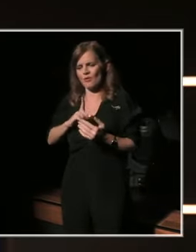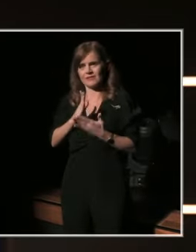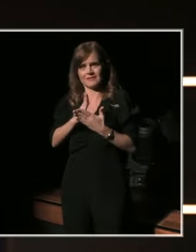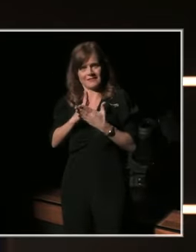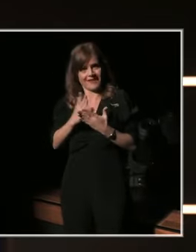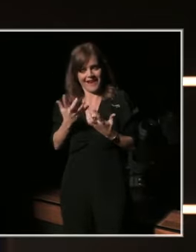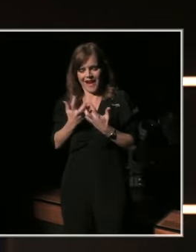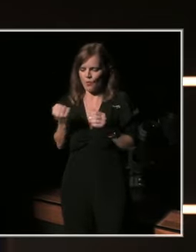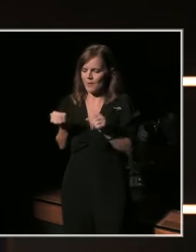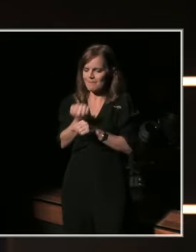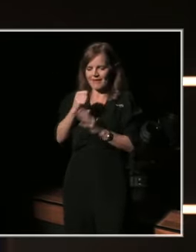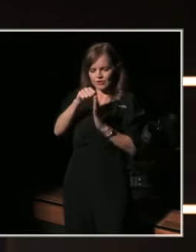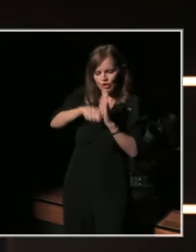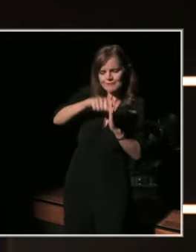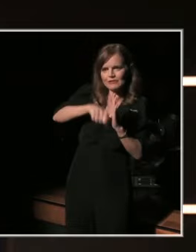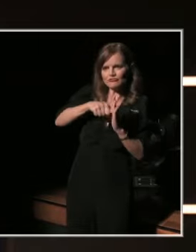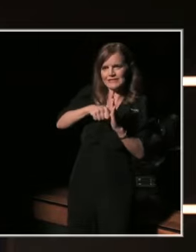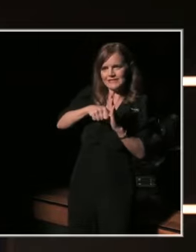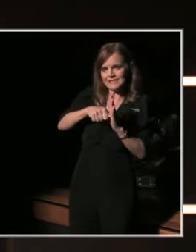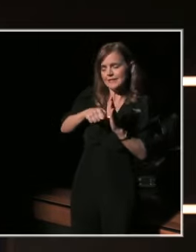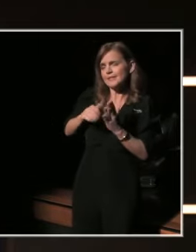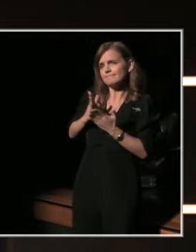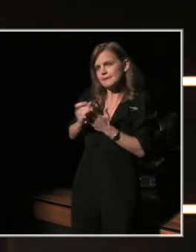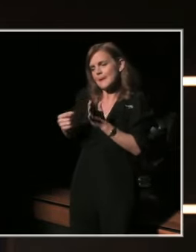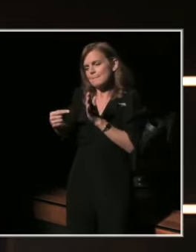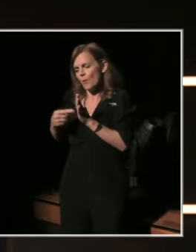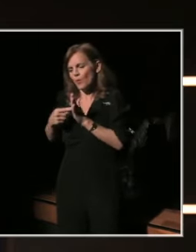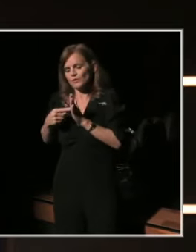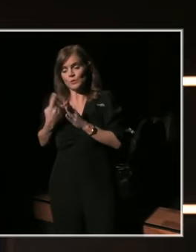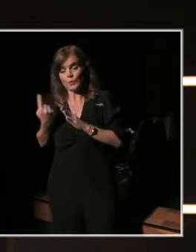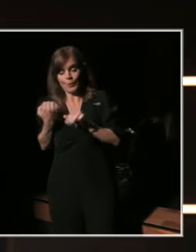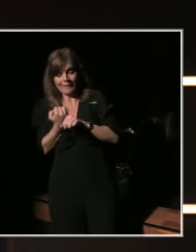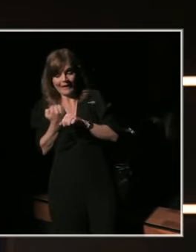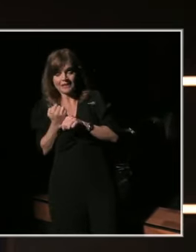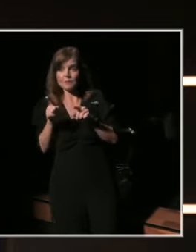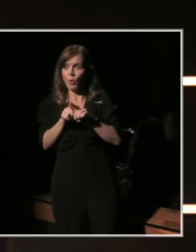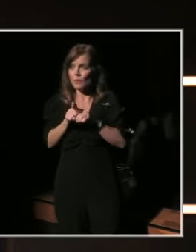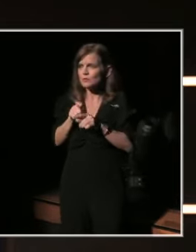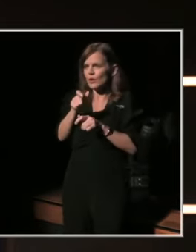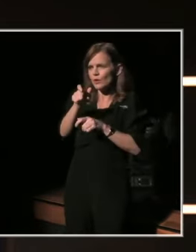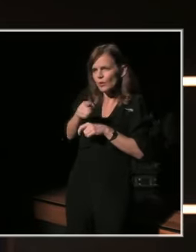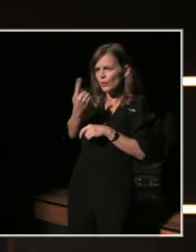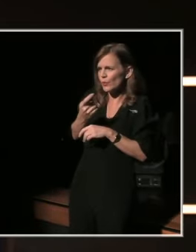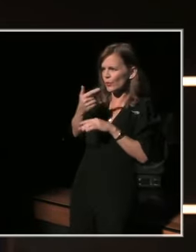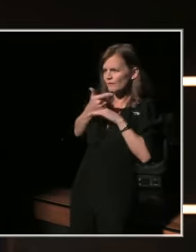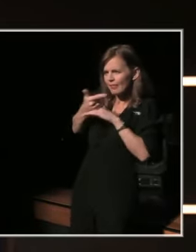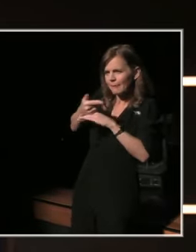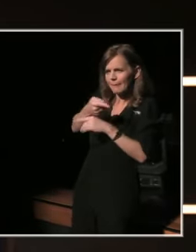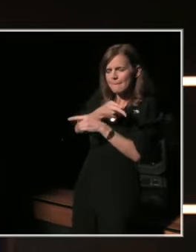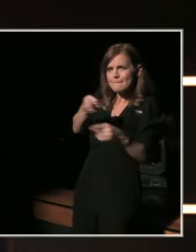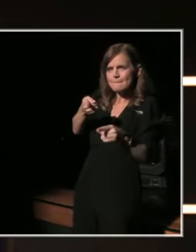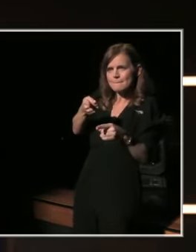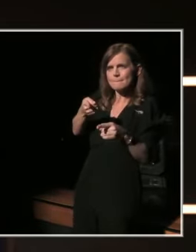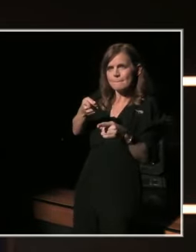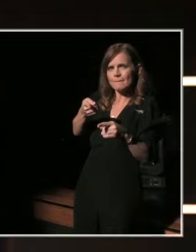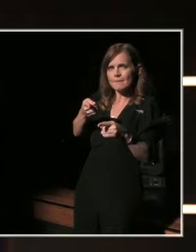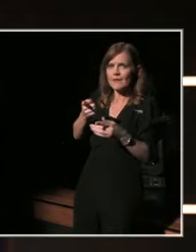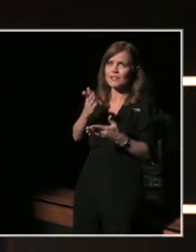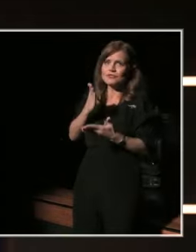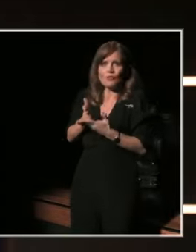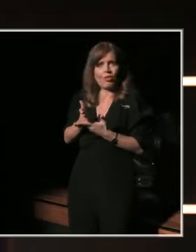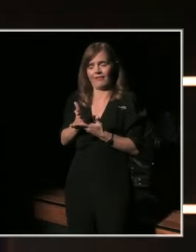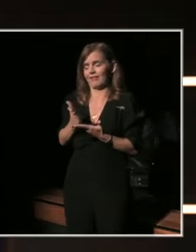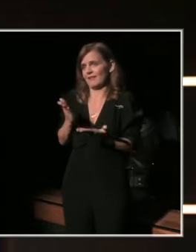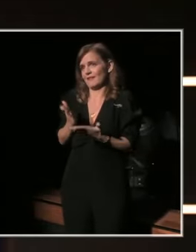make are told are told by people who are as varied and inclusive as possible, then surely we all make